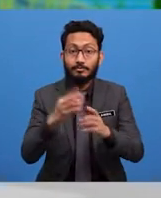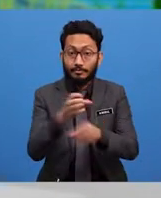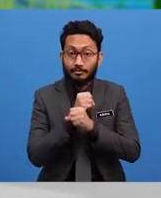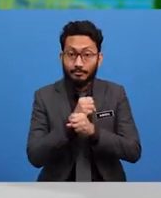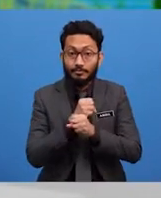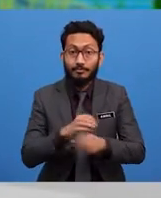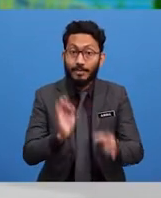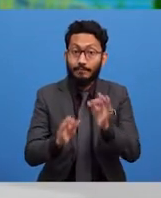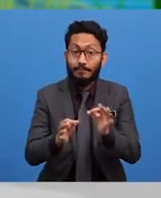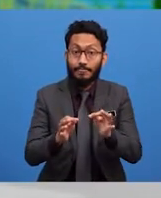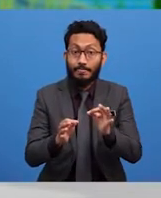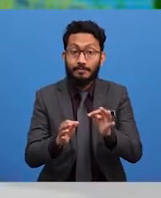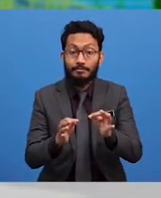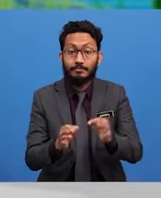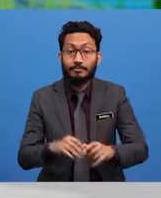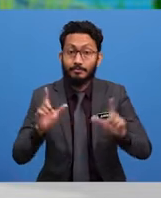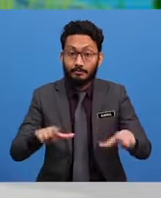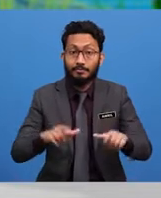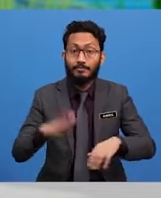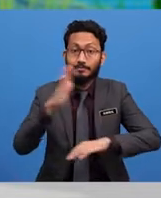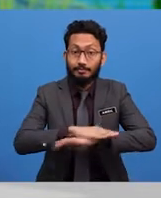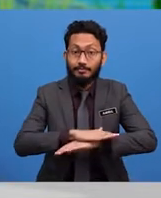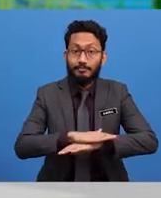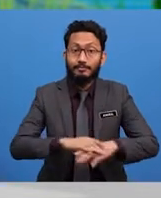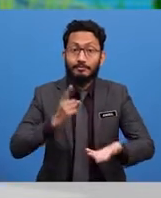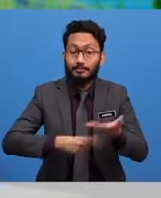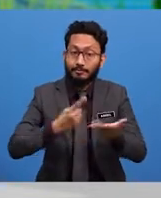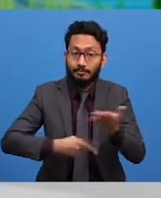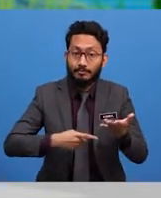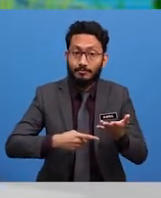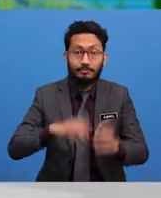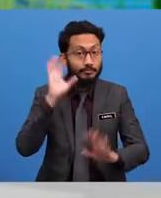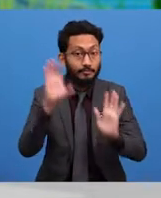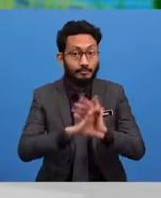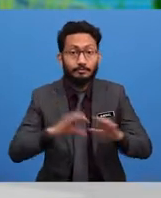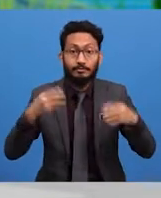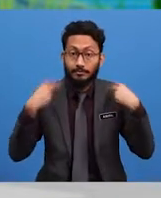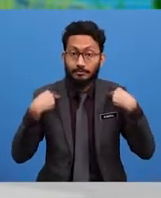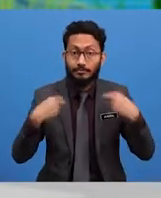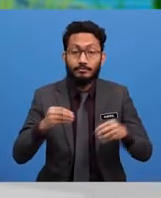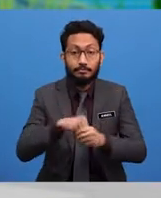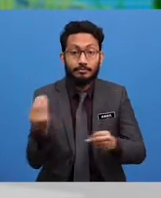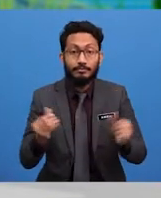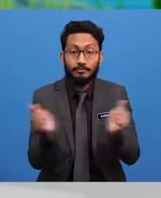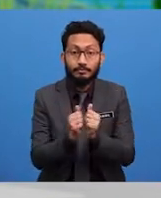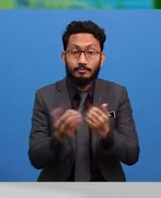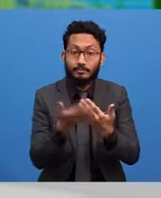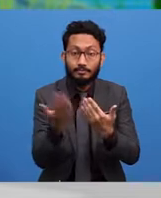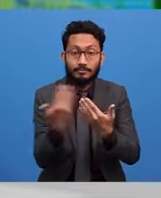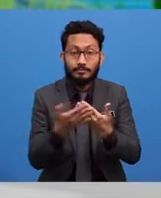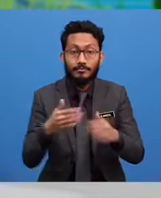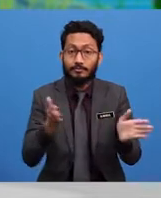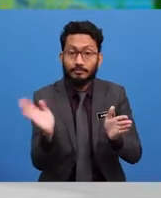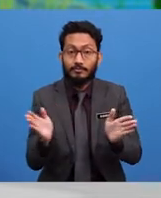If we land on any of the pictures, you will have to come up with a simple past tense